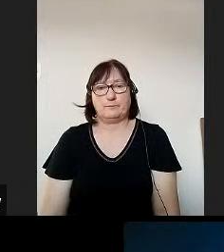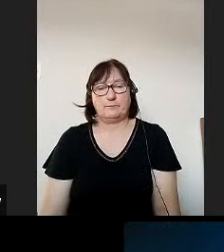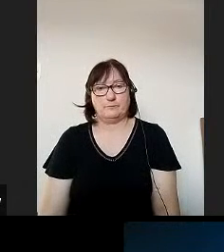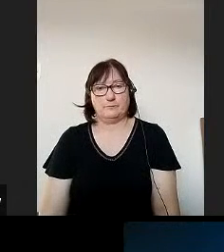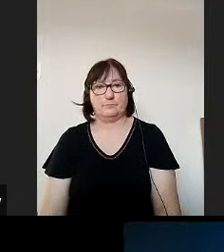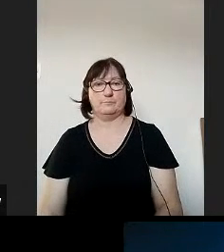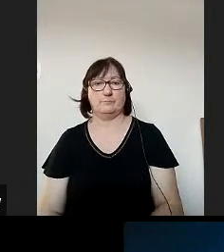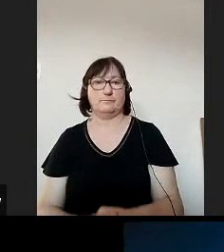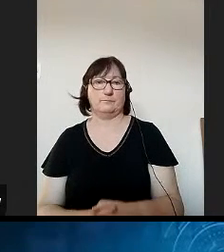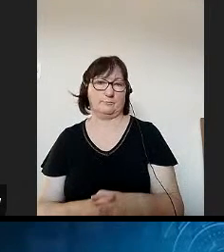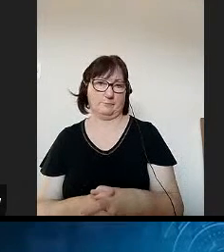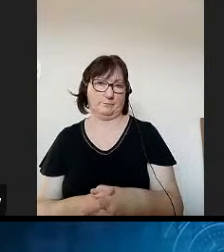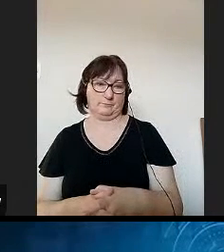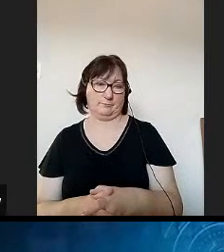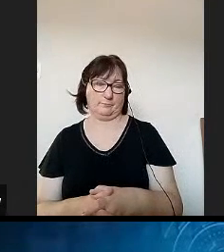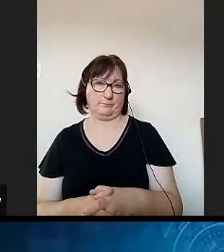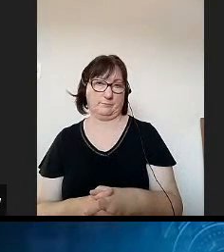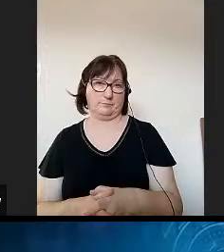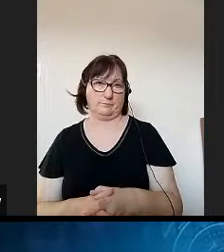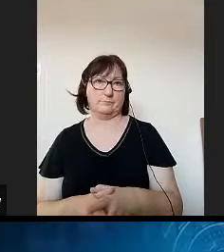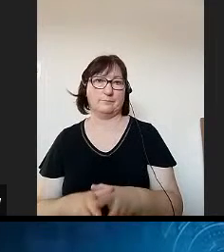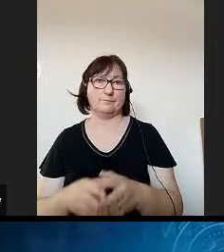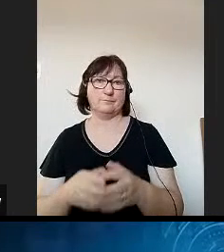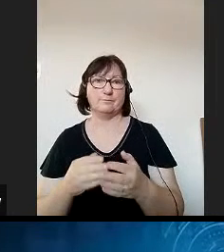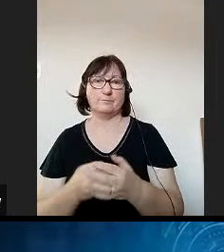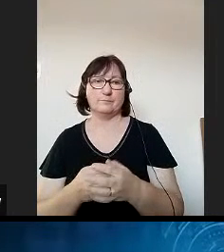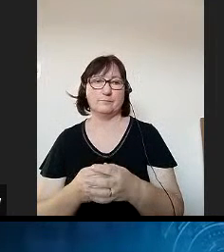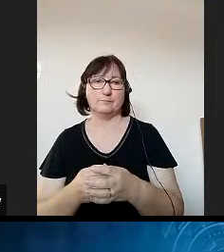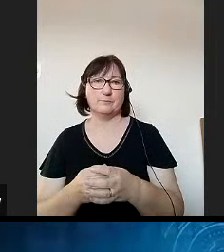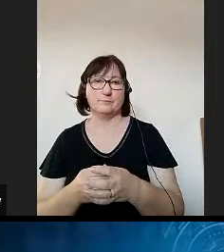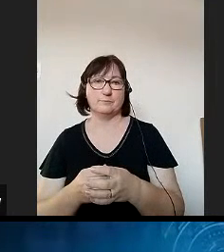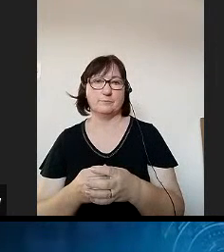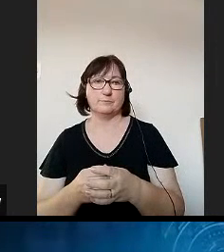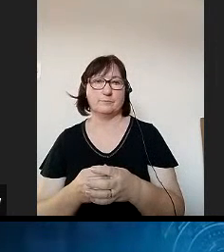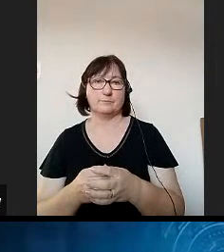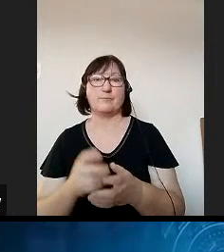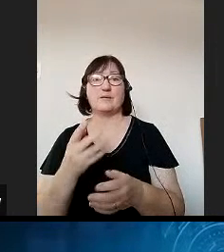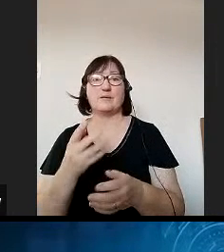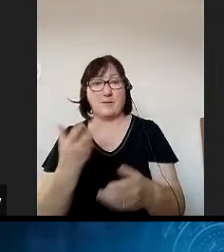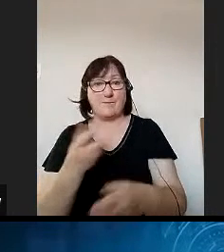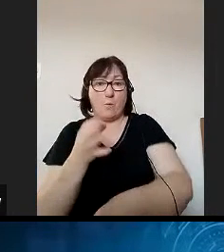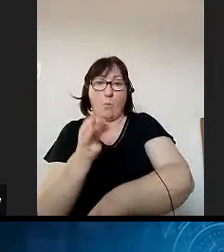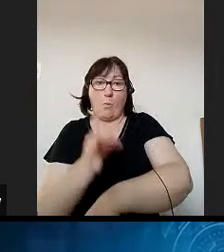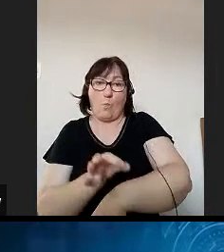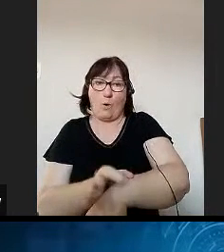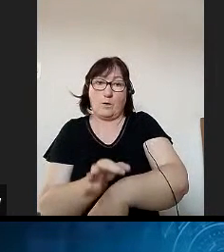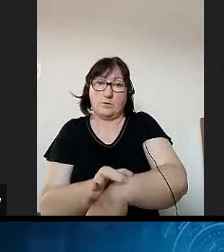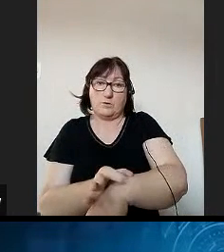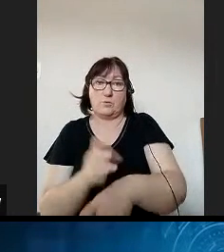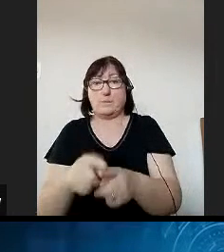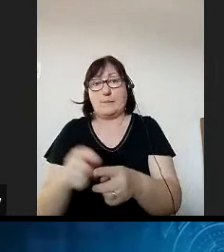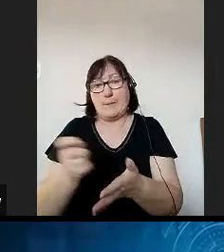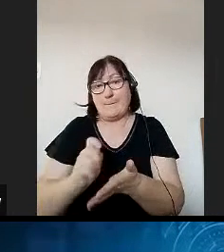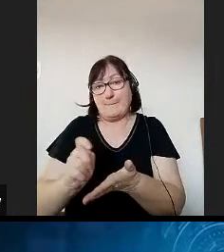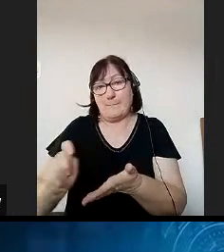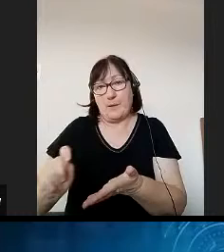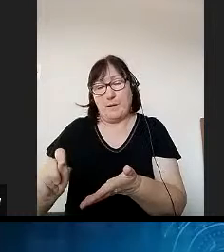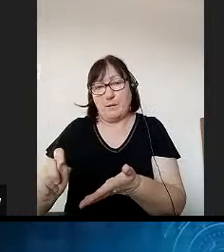Thanks, Patricia, for the question. If a watch and a pen are presented